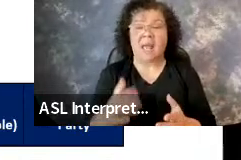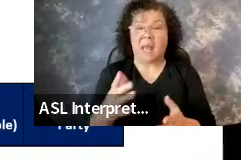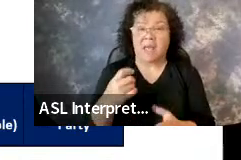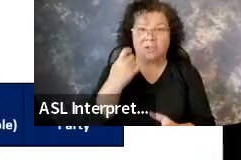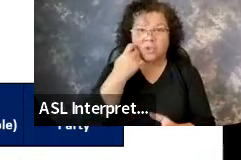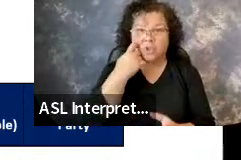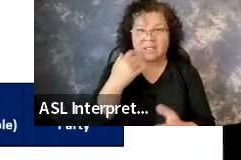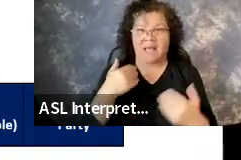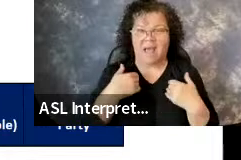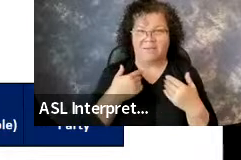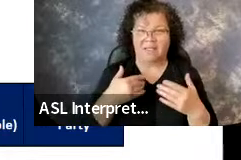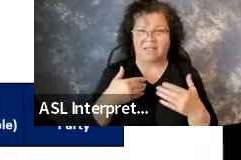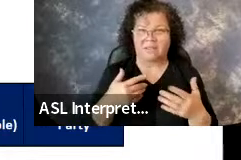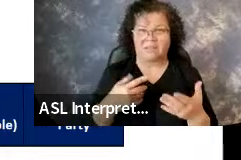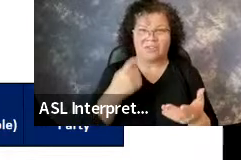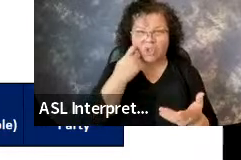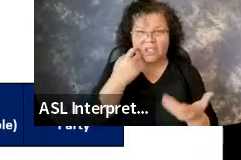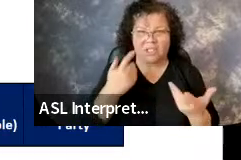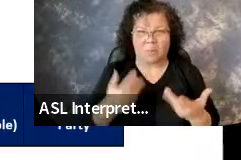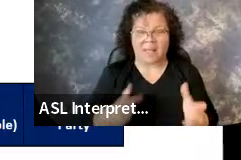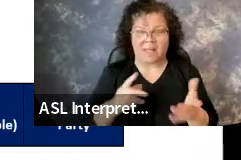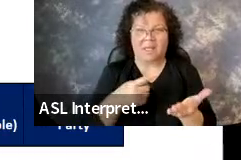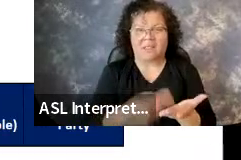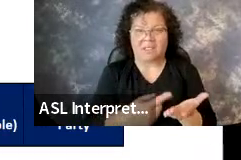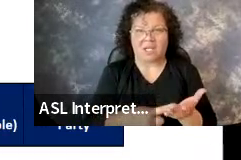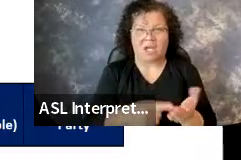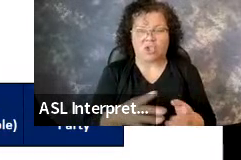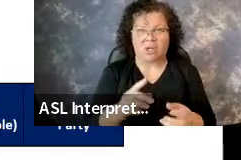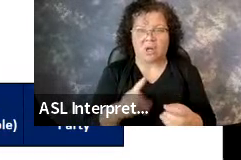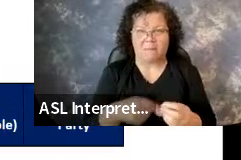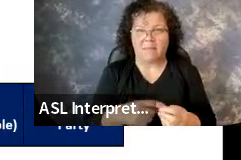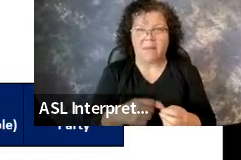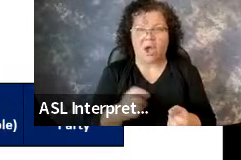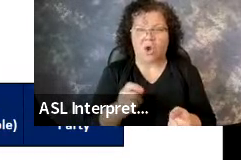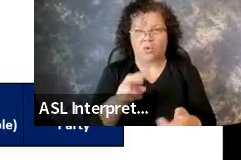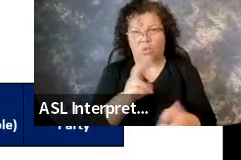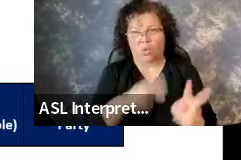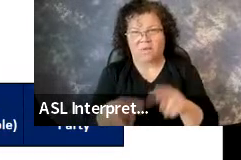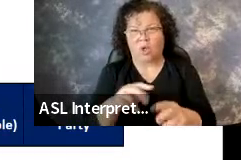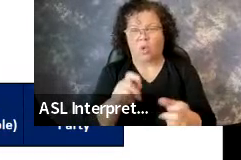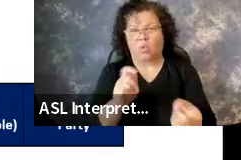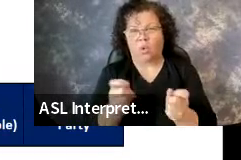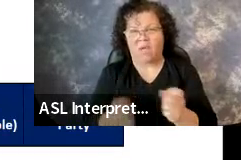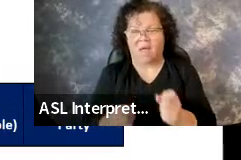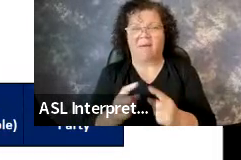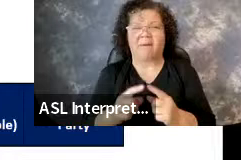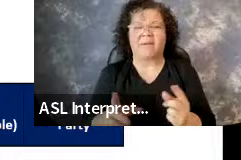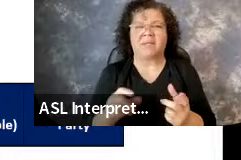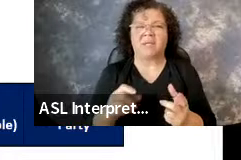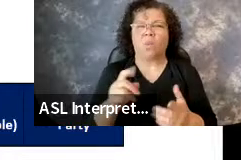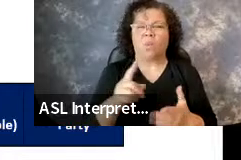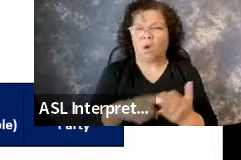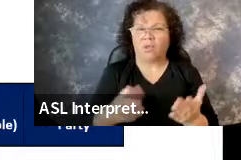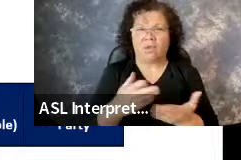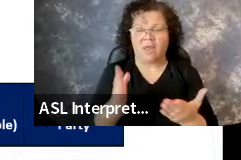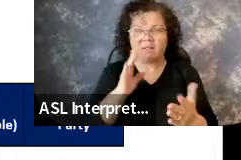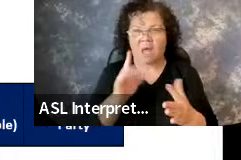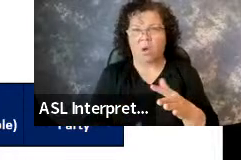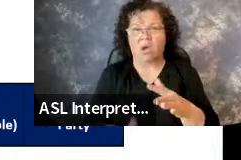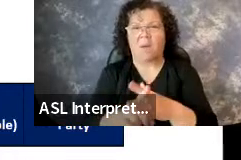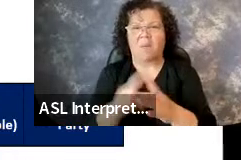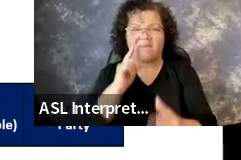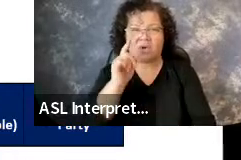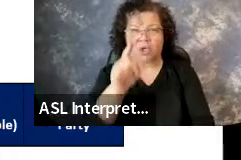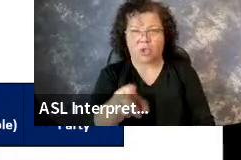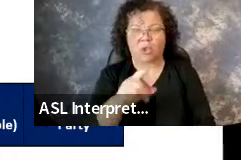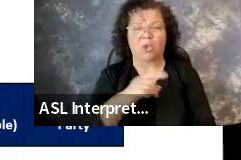actually great for moving into now review refine and thinking about what are the things that are going to come up for you. If you needed to vote on this, what would be pieces that maybe you